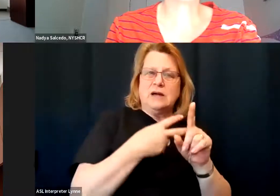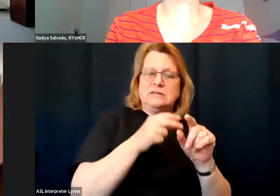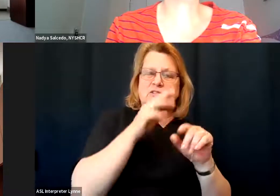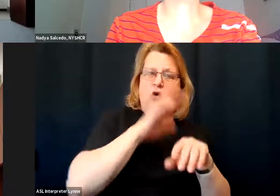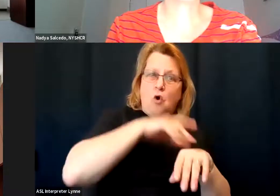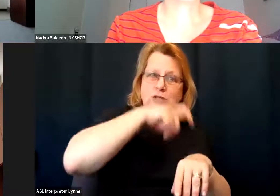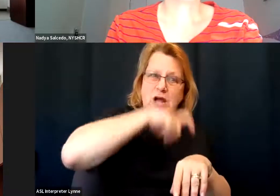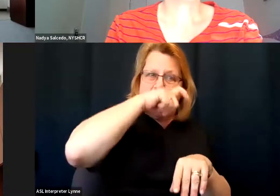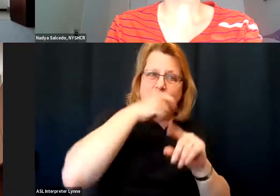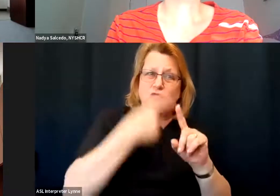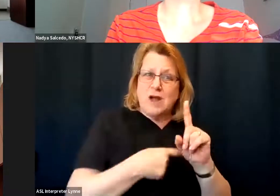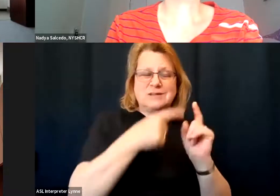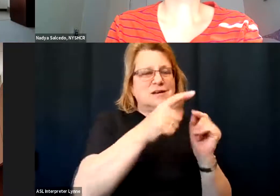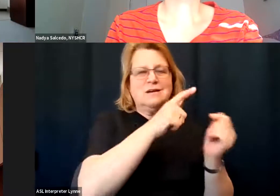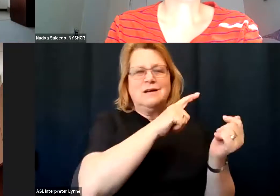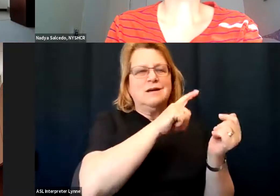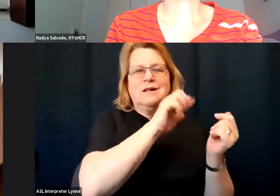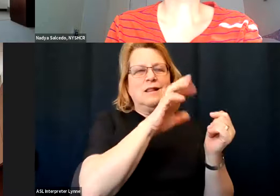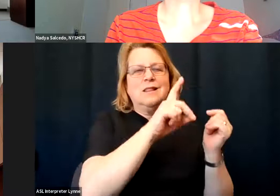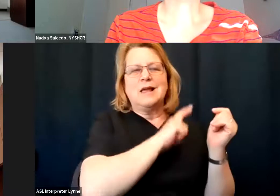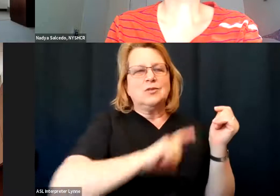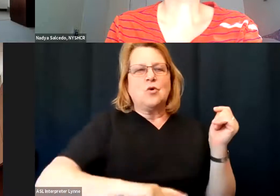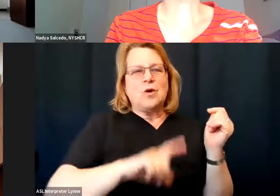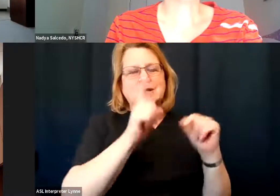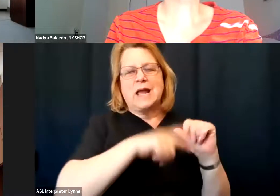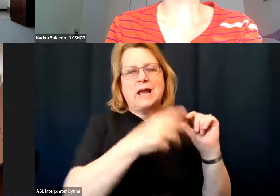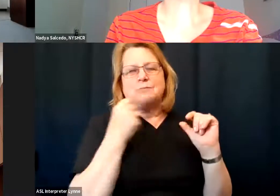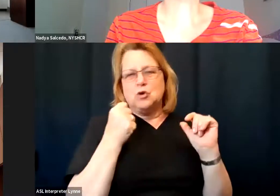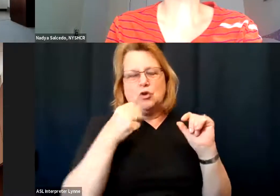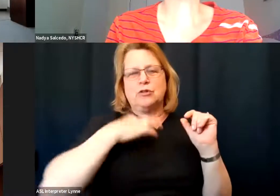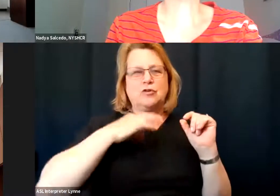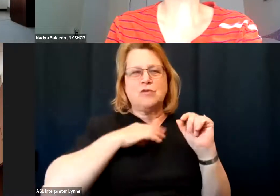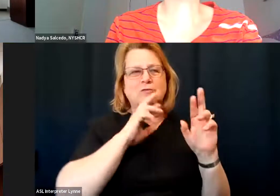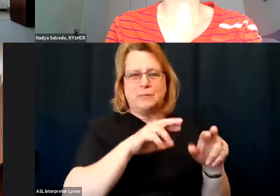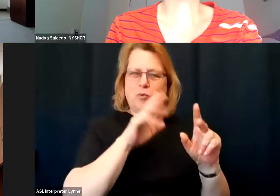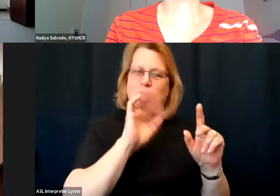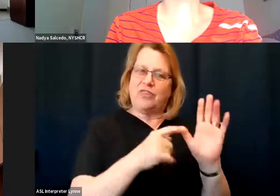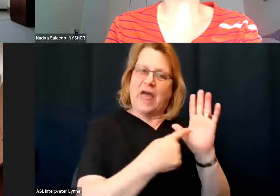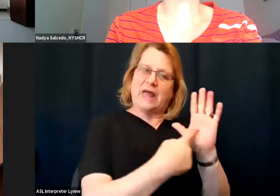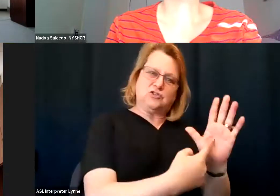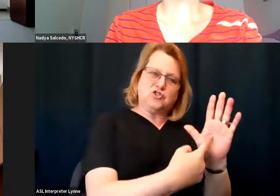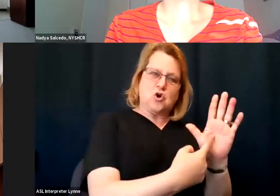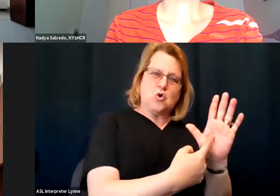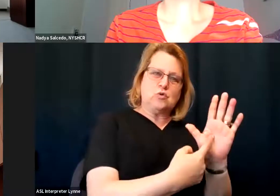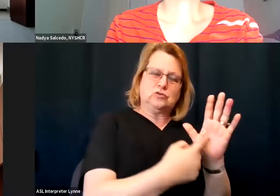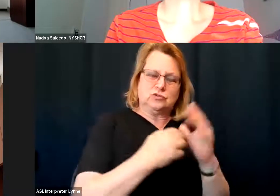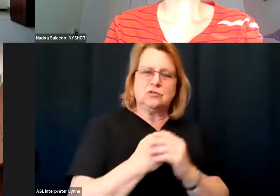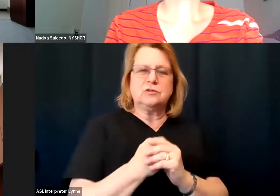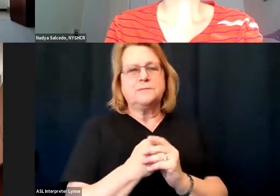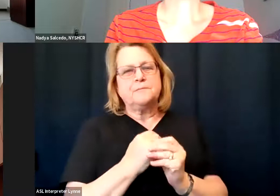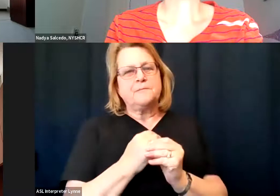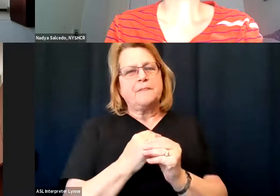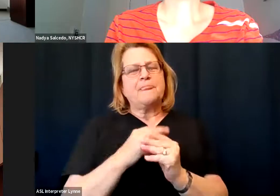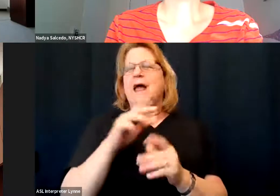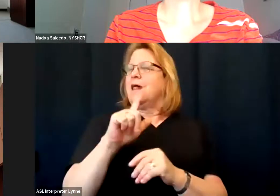Landlord doesn't get to pull the credit report because we believe that that stands in better than anything else. Landlord